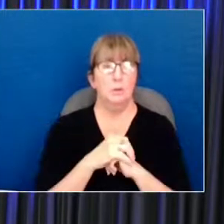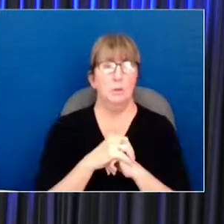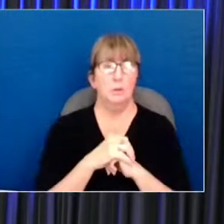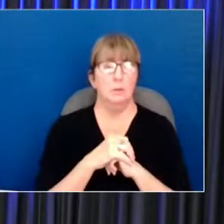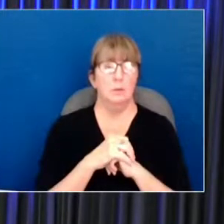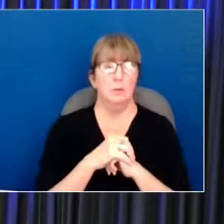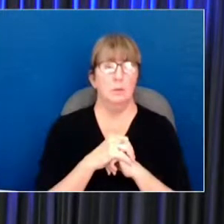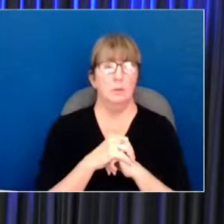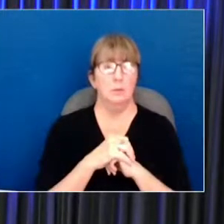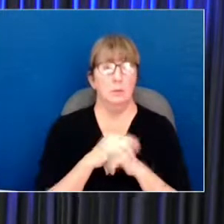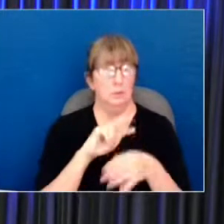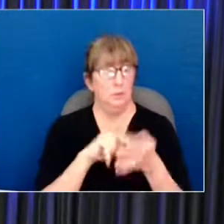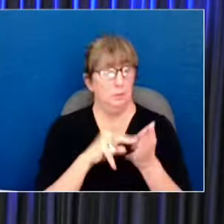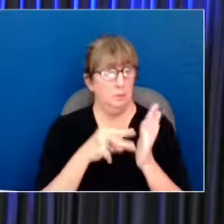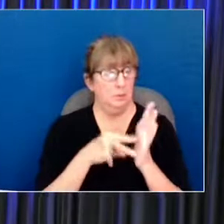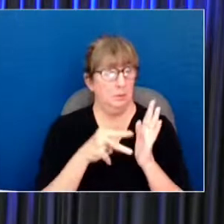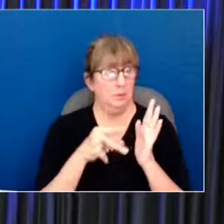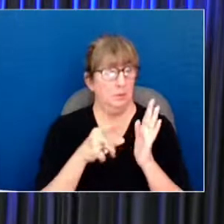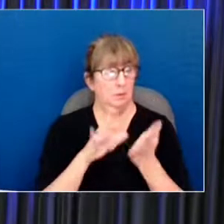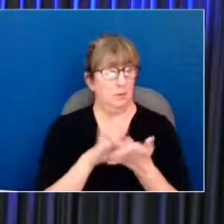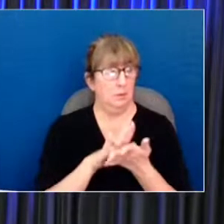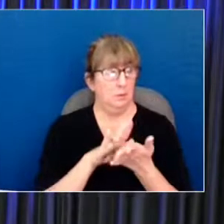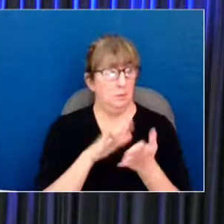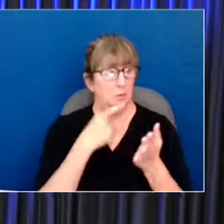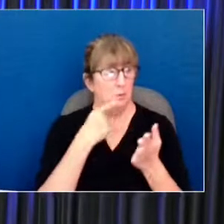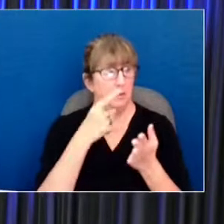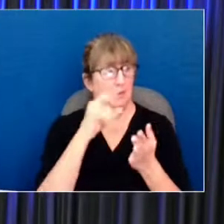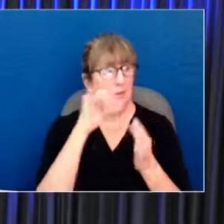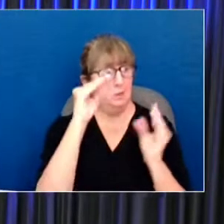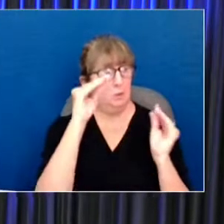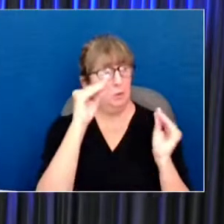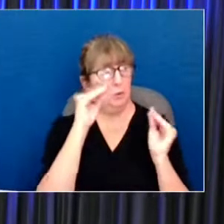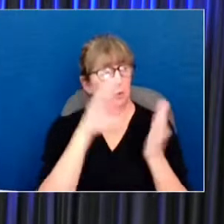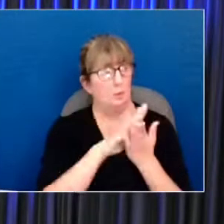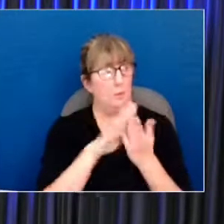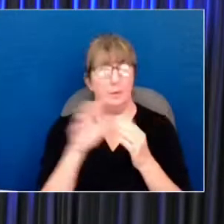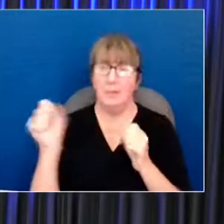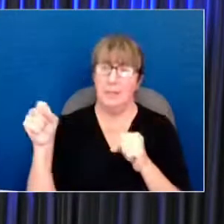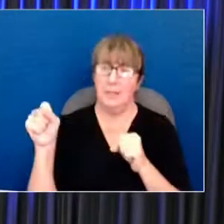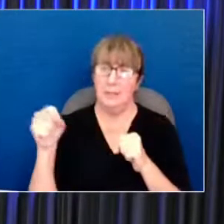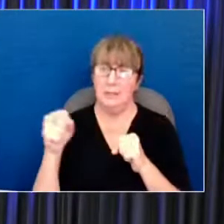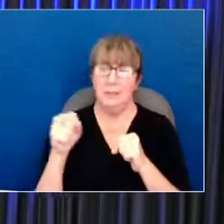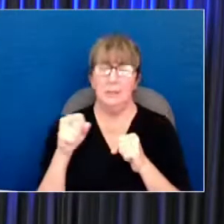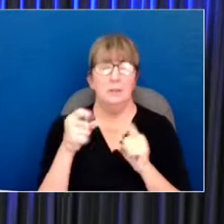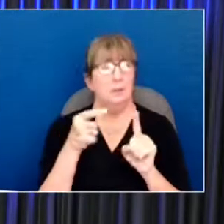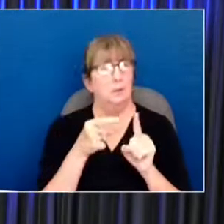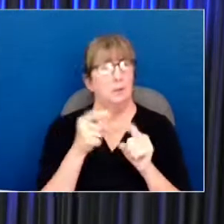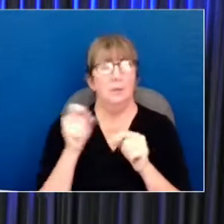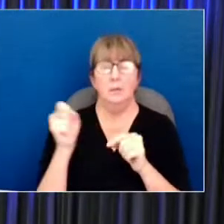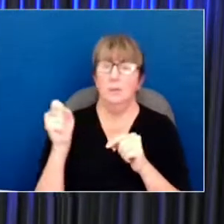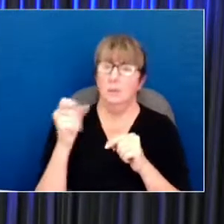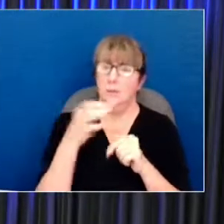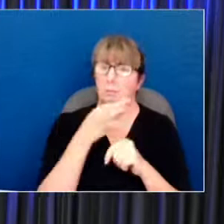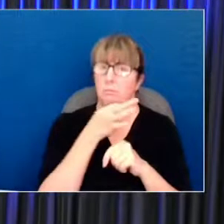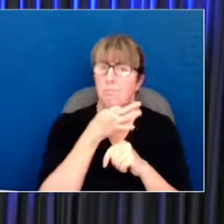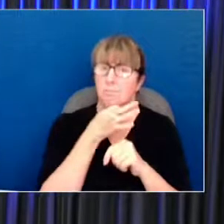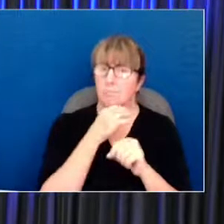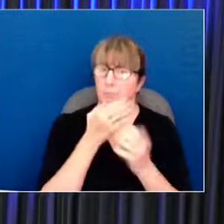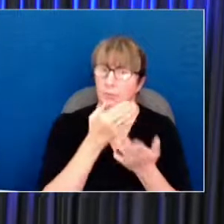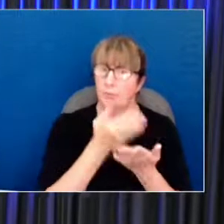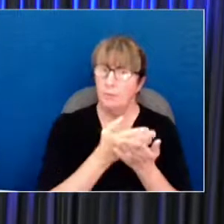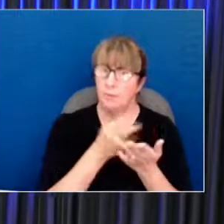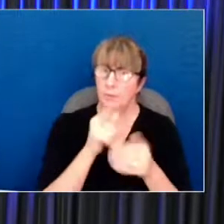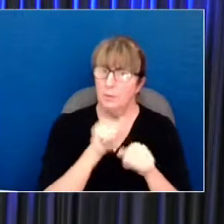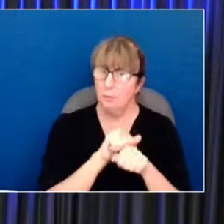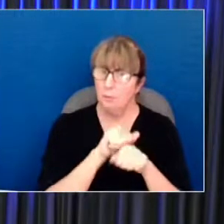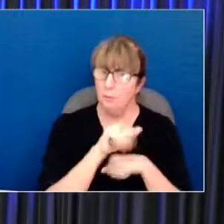You mean like the document you said that was like instructional document? Yes. That one? Yes. And I'm just wondering if you can confirm if you forwarded that to them or